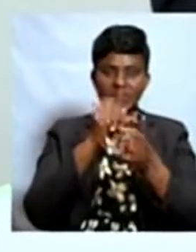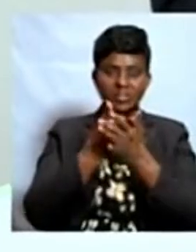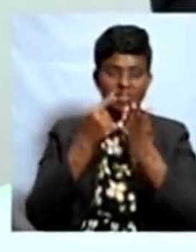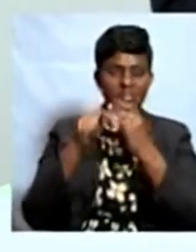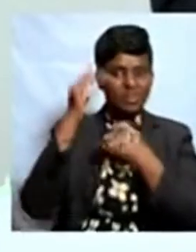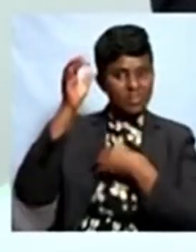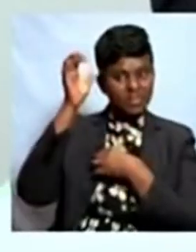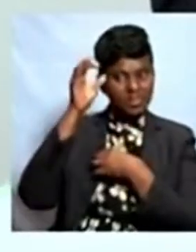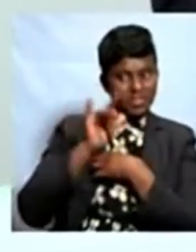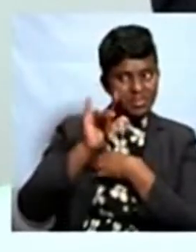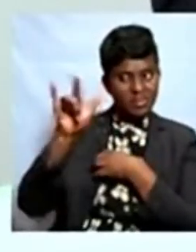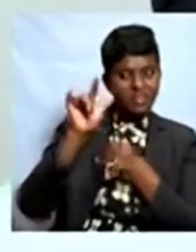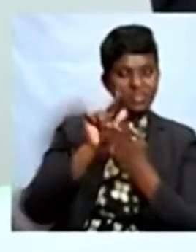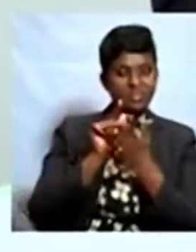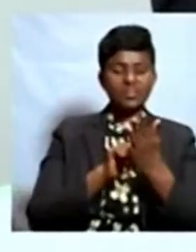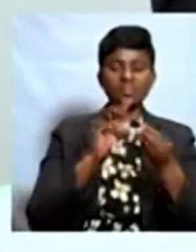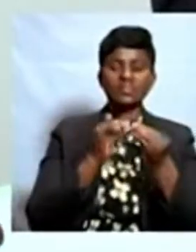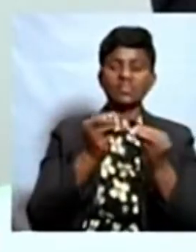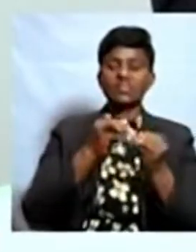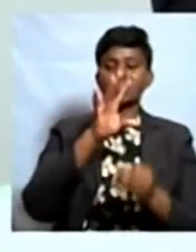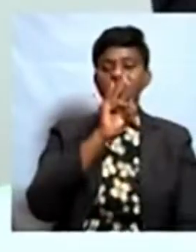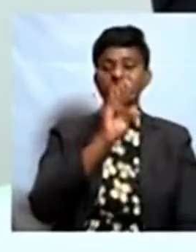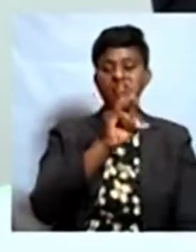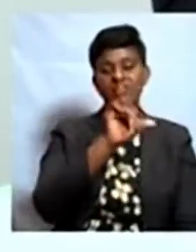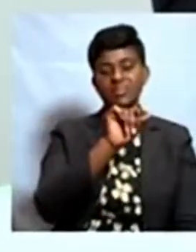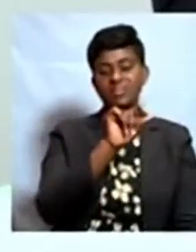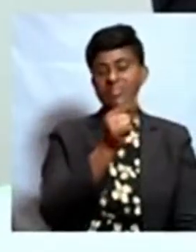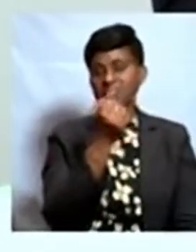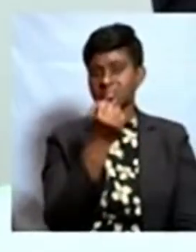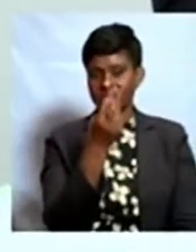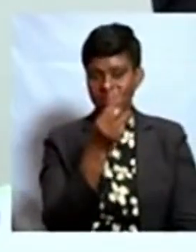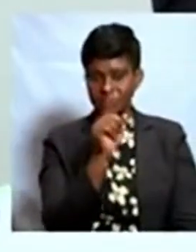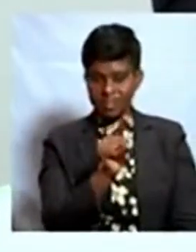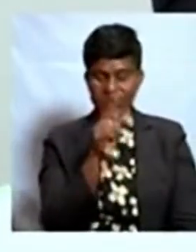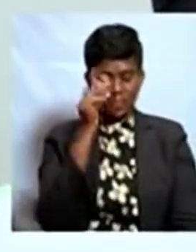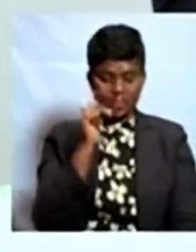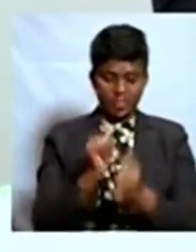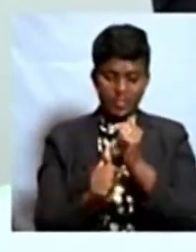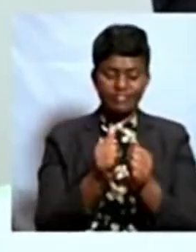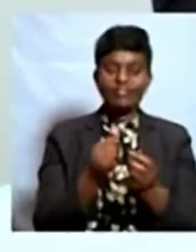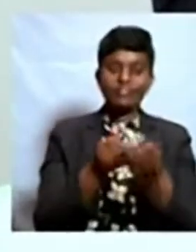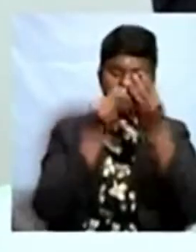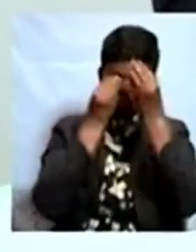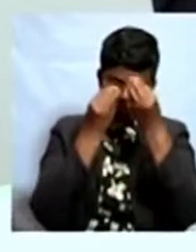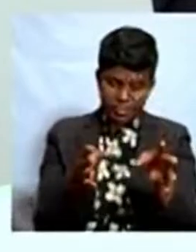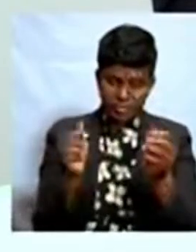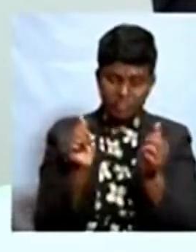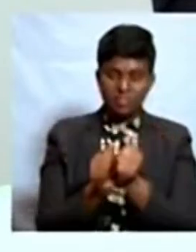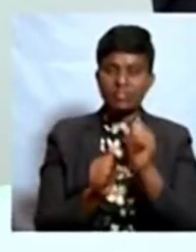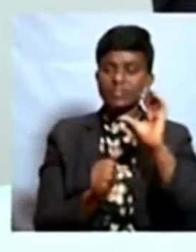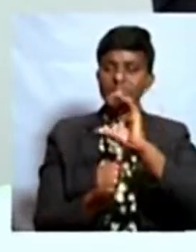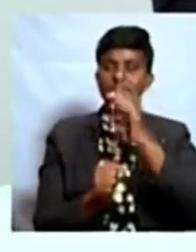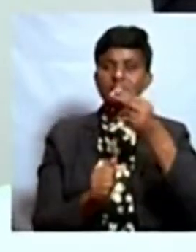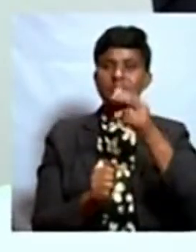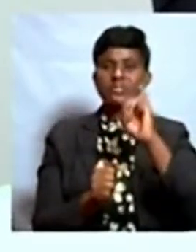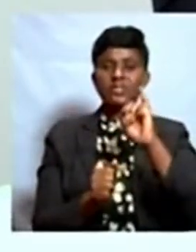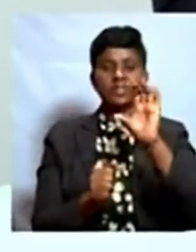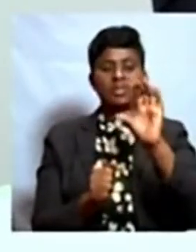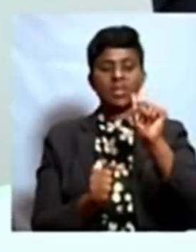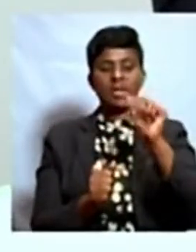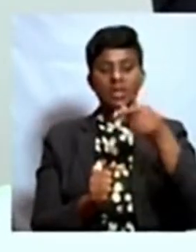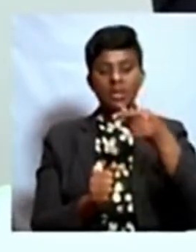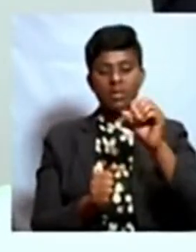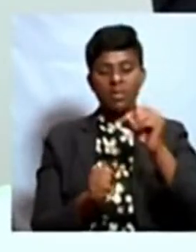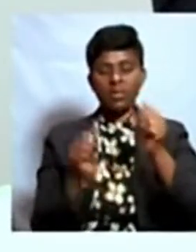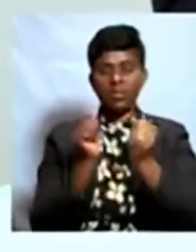Aviation Act number 7 of 2012 in order to comply with the Chicago Convention and